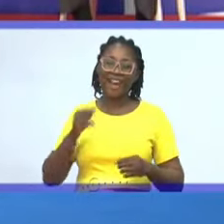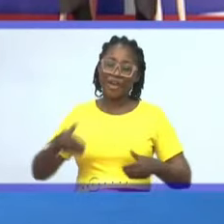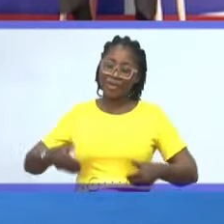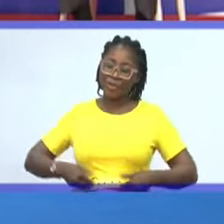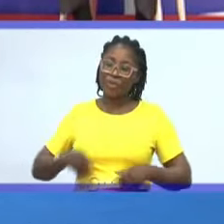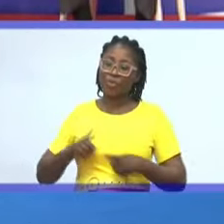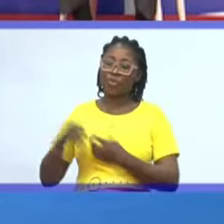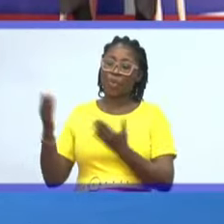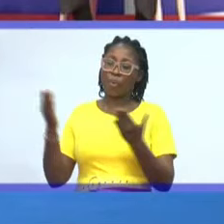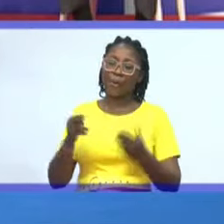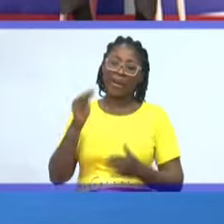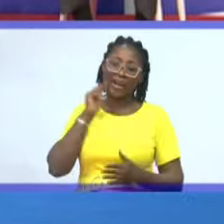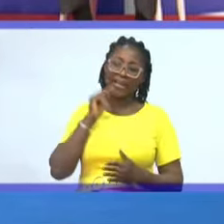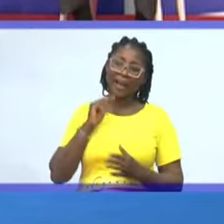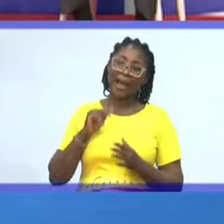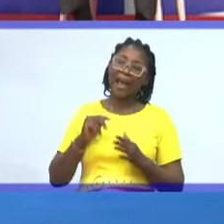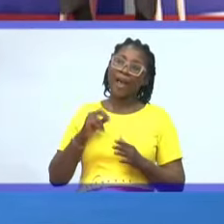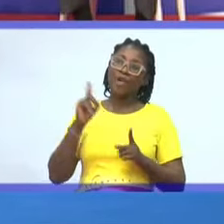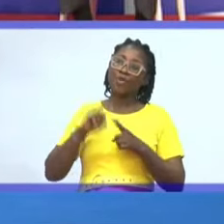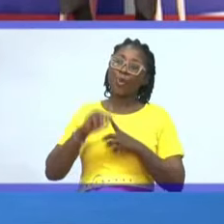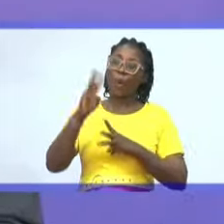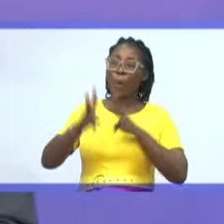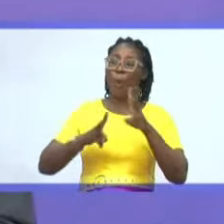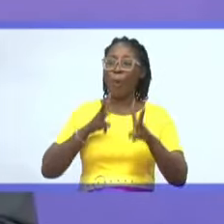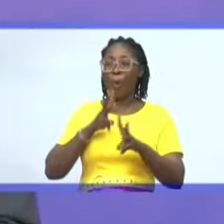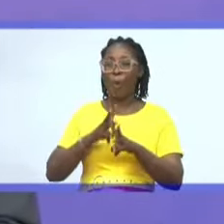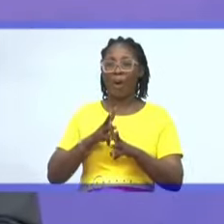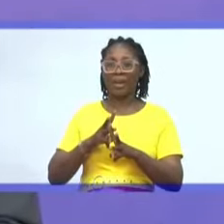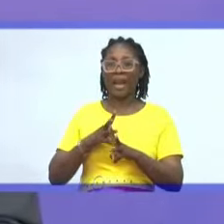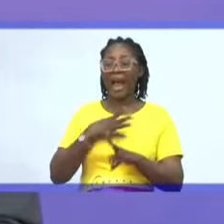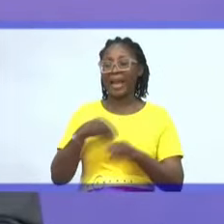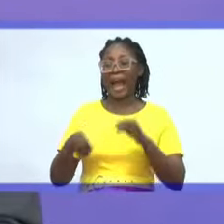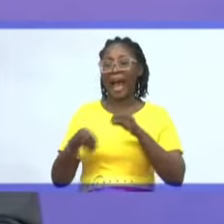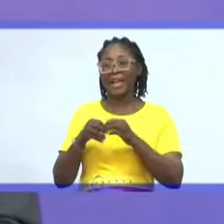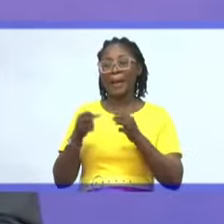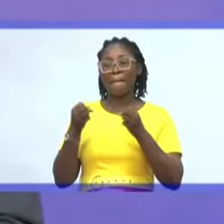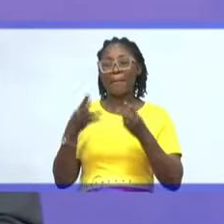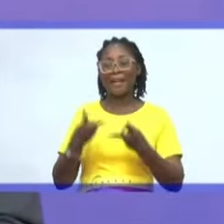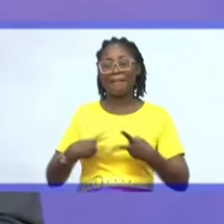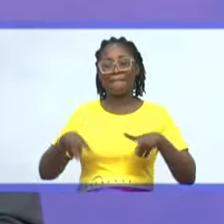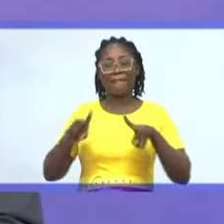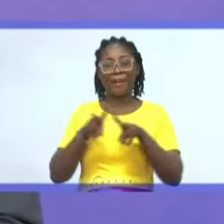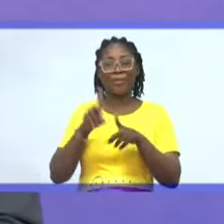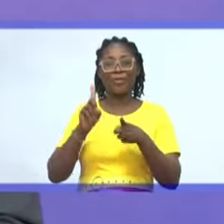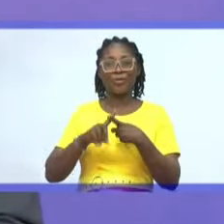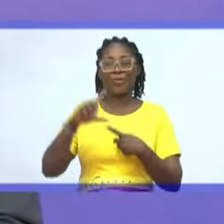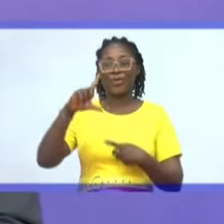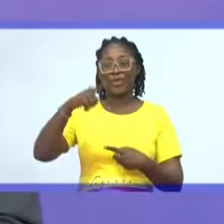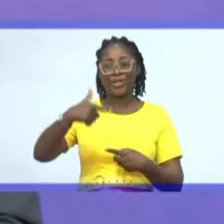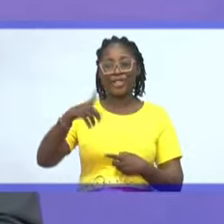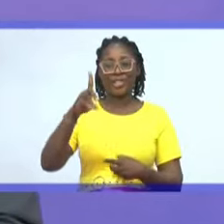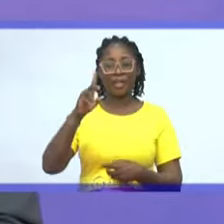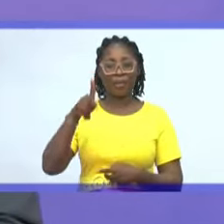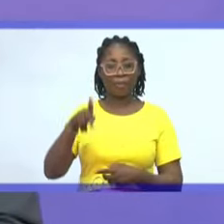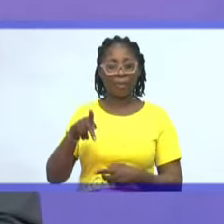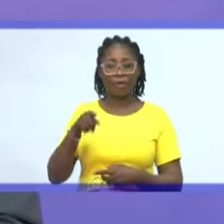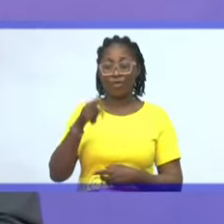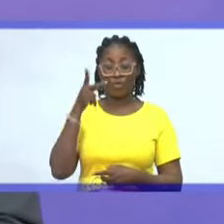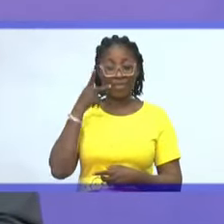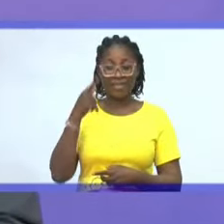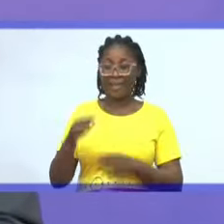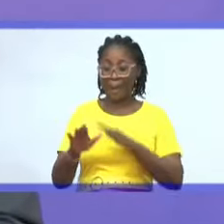bringing Nigeria out to the world and actually adding so much value to our GDP. You see, the